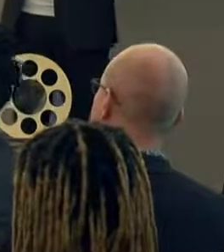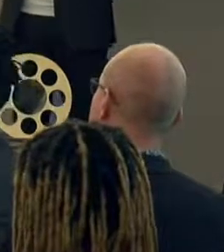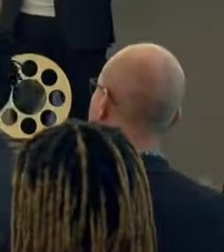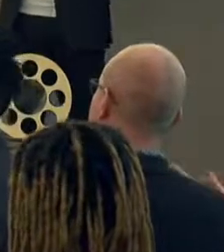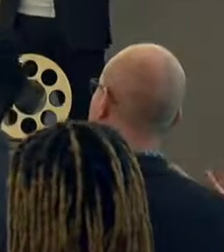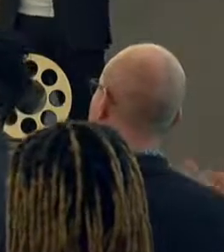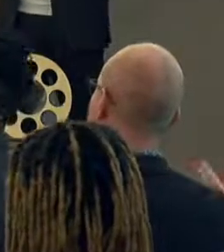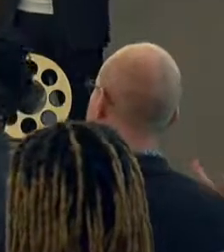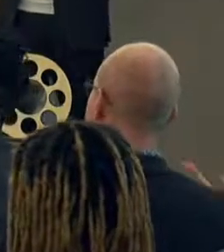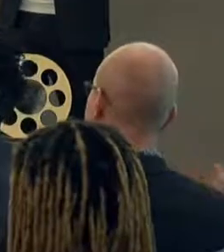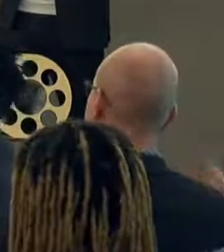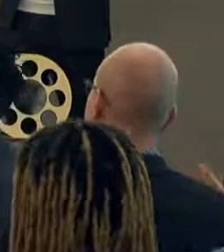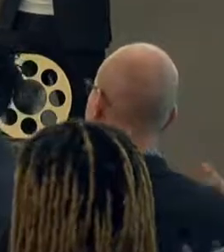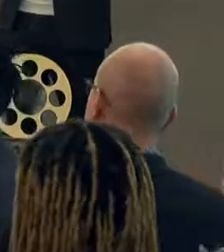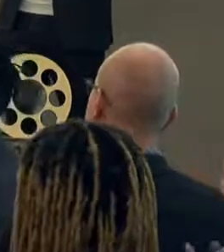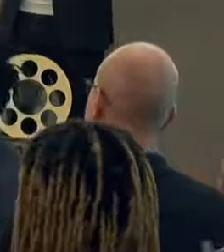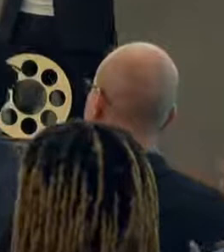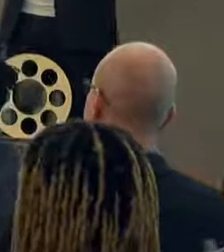Yes.